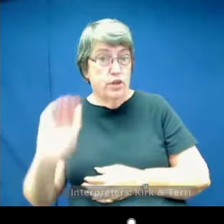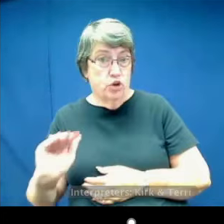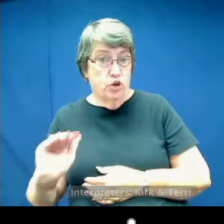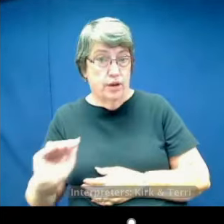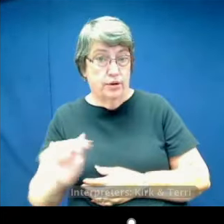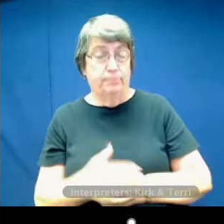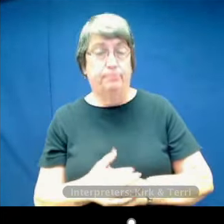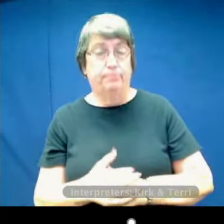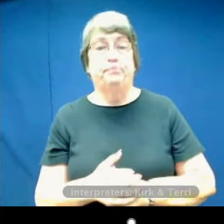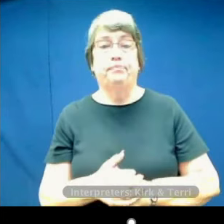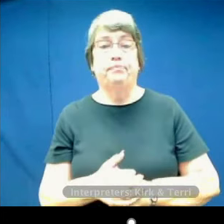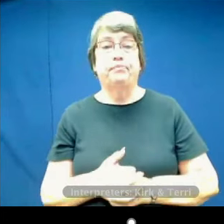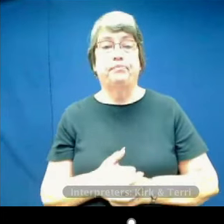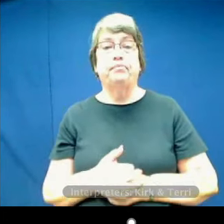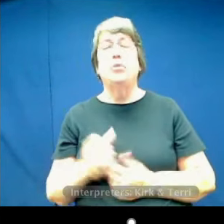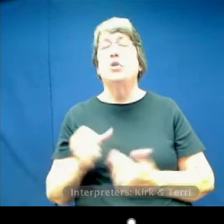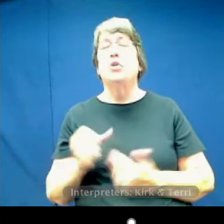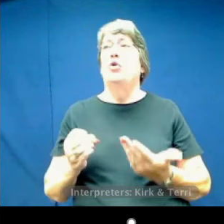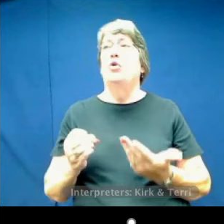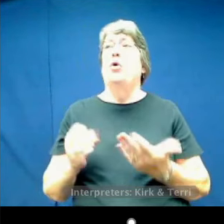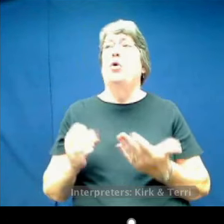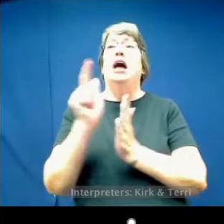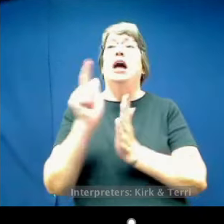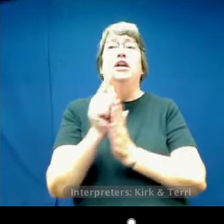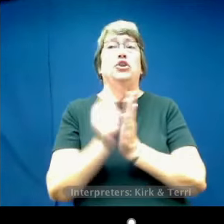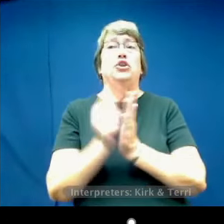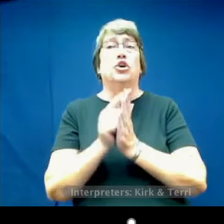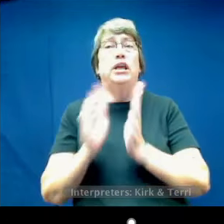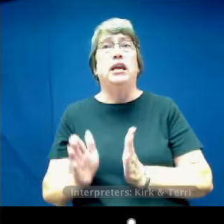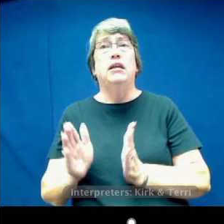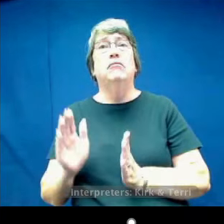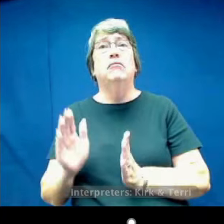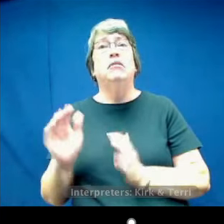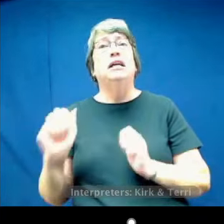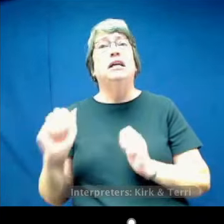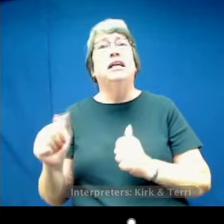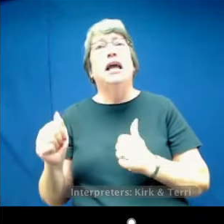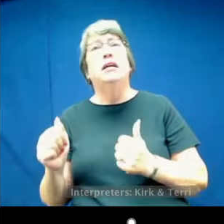So an attorney can present a child's perspective to the court, can